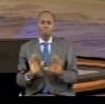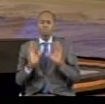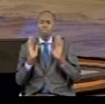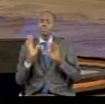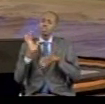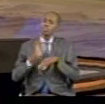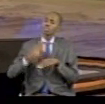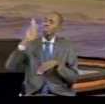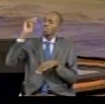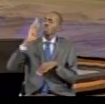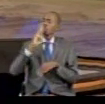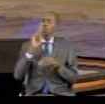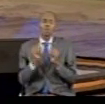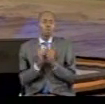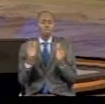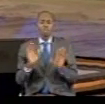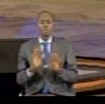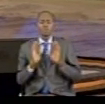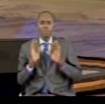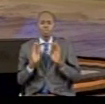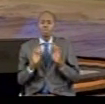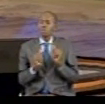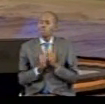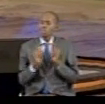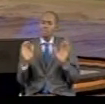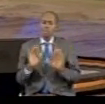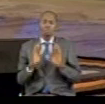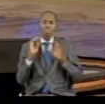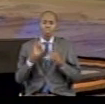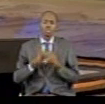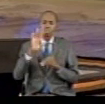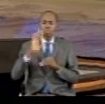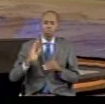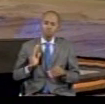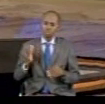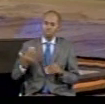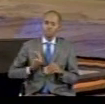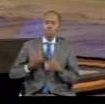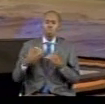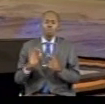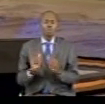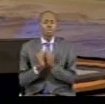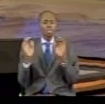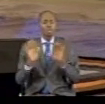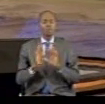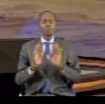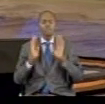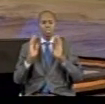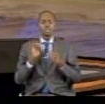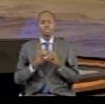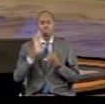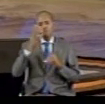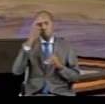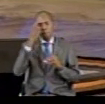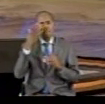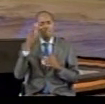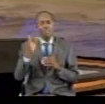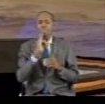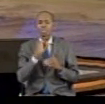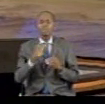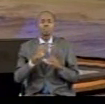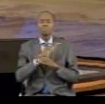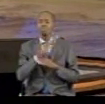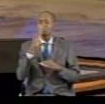Fearless in your soul. Fearless in your mind. there is nothing, absolutely nothing